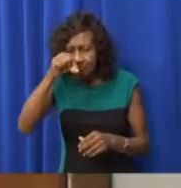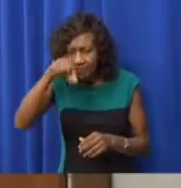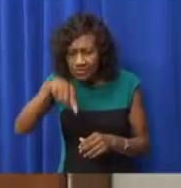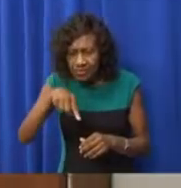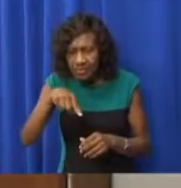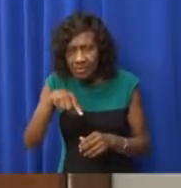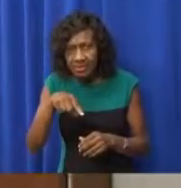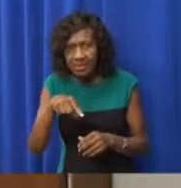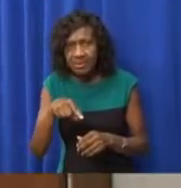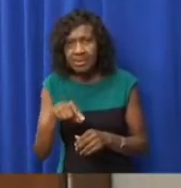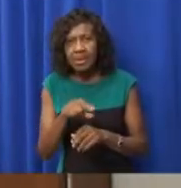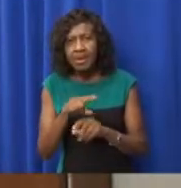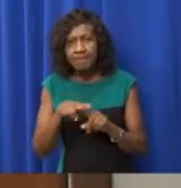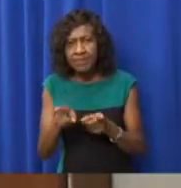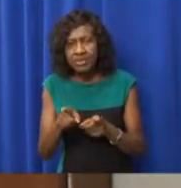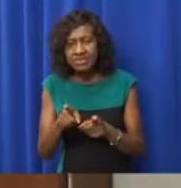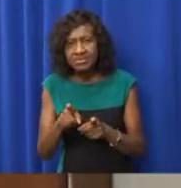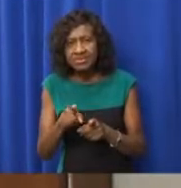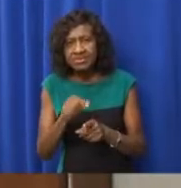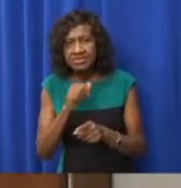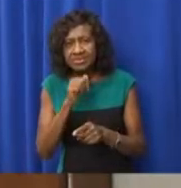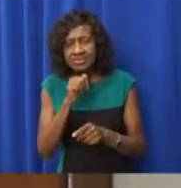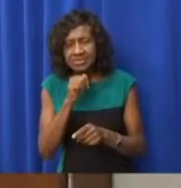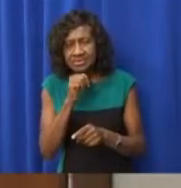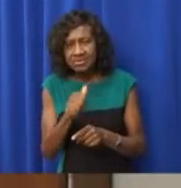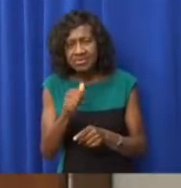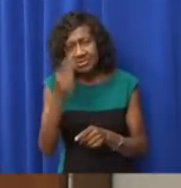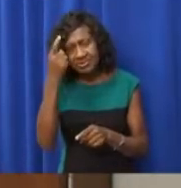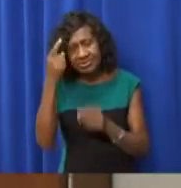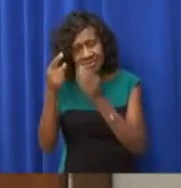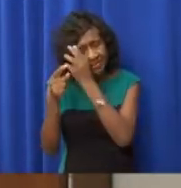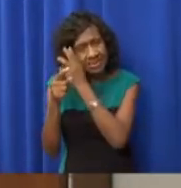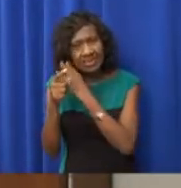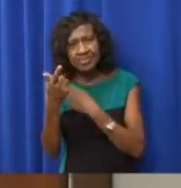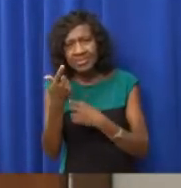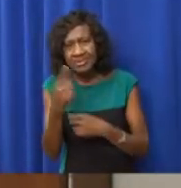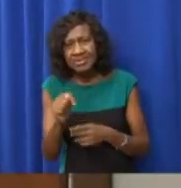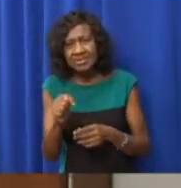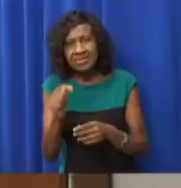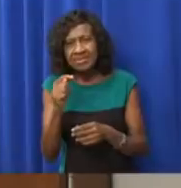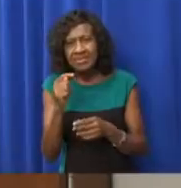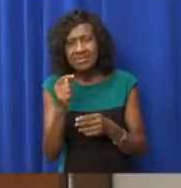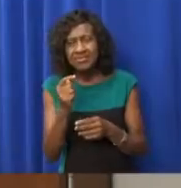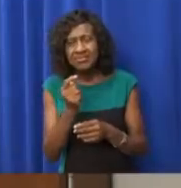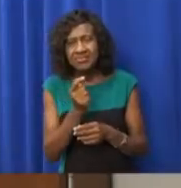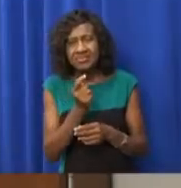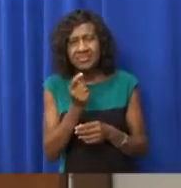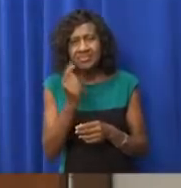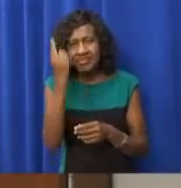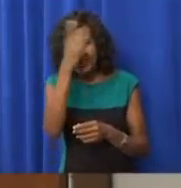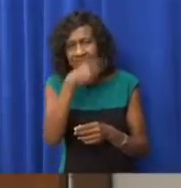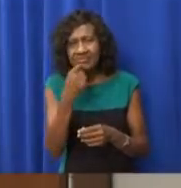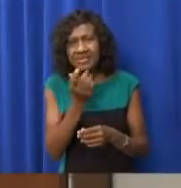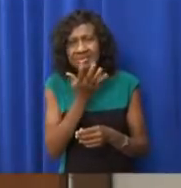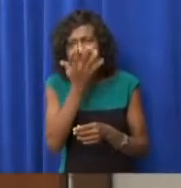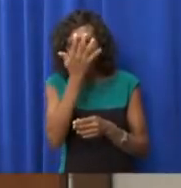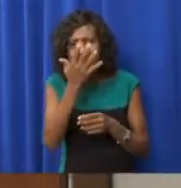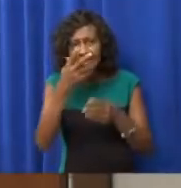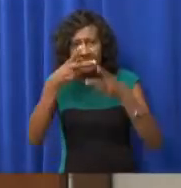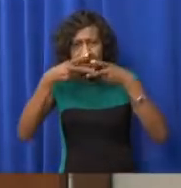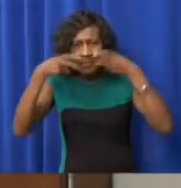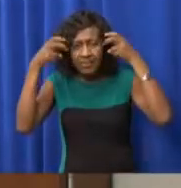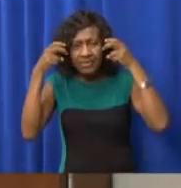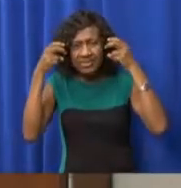don't substitute for a face mask. So please bear that in mind. The face mask protects your breathing through your mouth and your nose. The